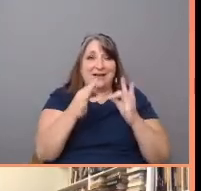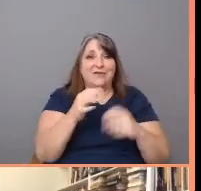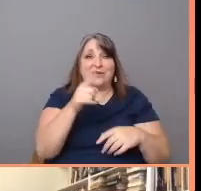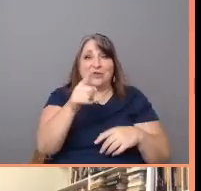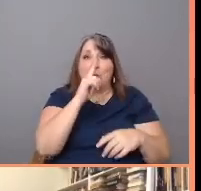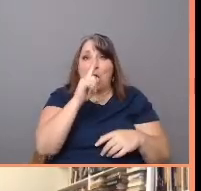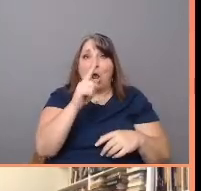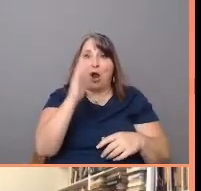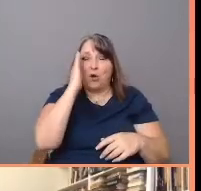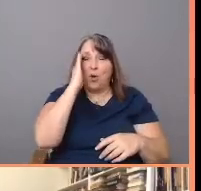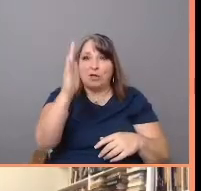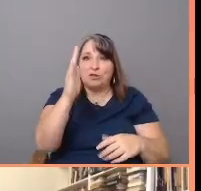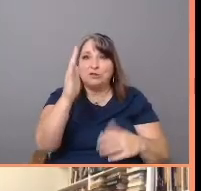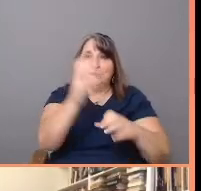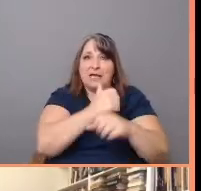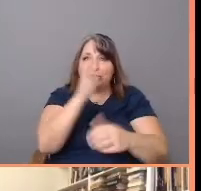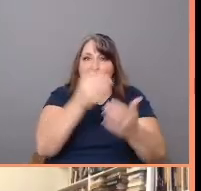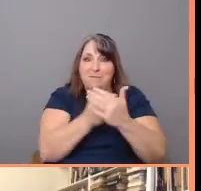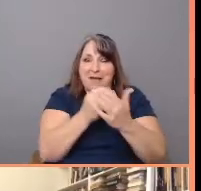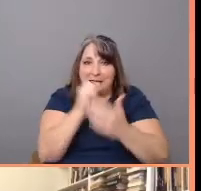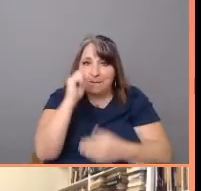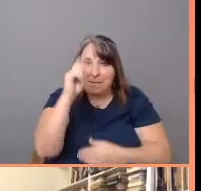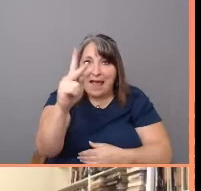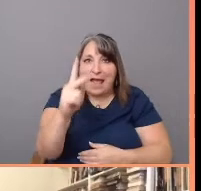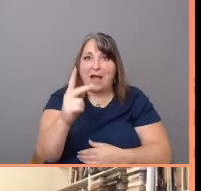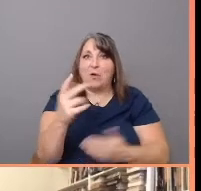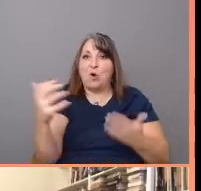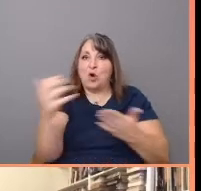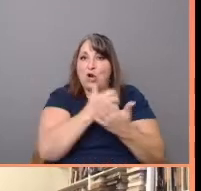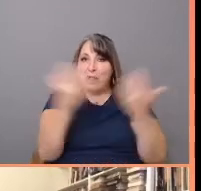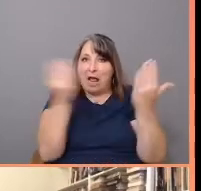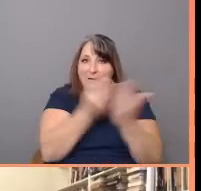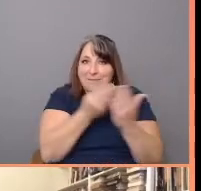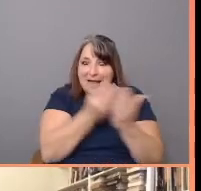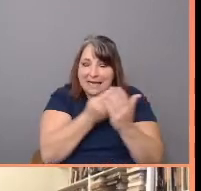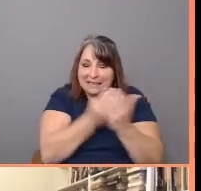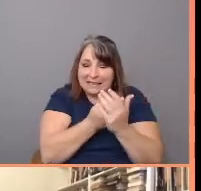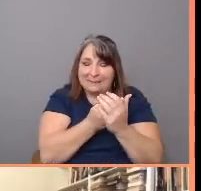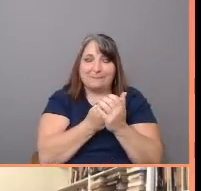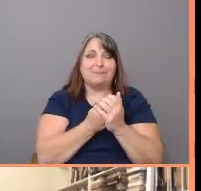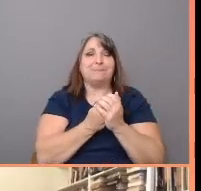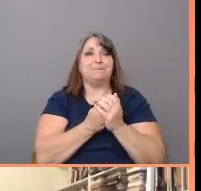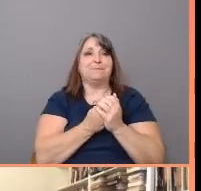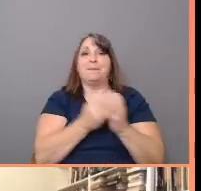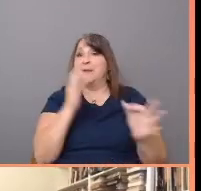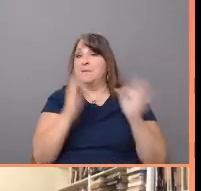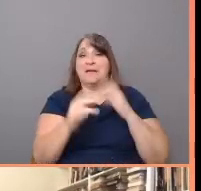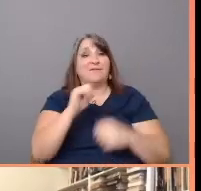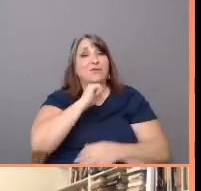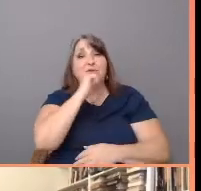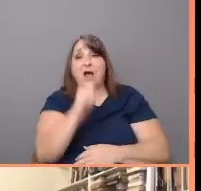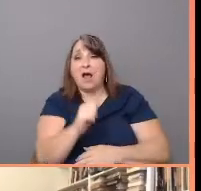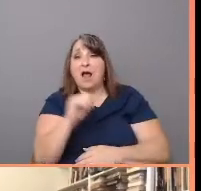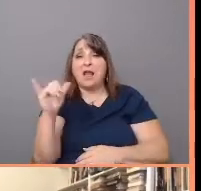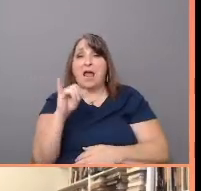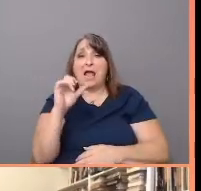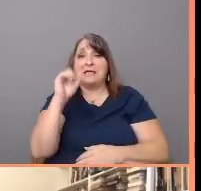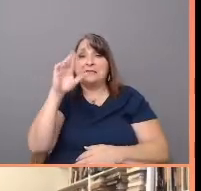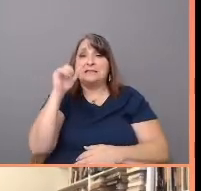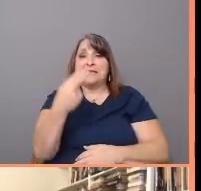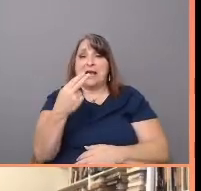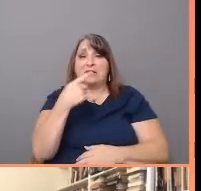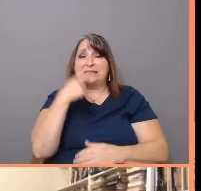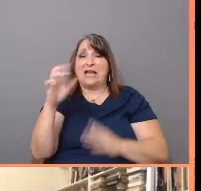recoup and get a good amount of money. Those deals are far and few between. And if you're not, as Sarah expressed in her